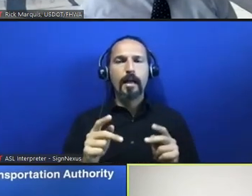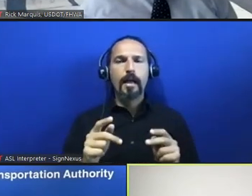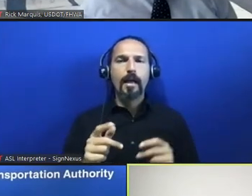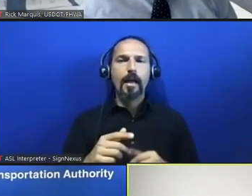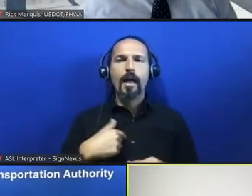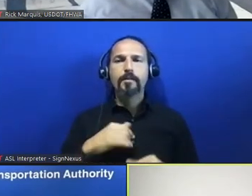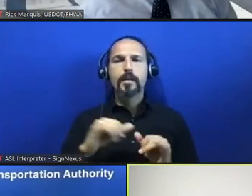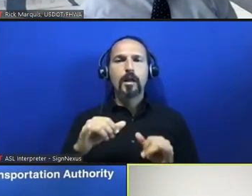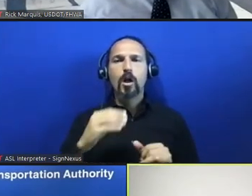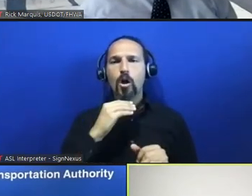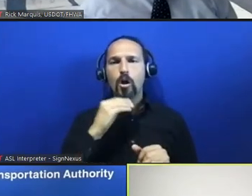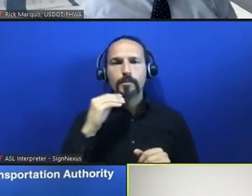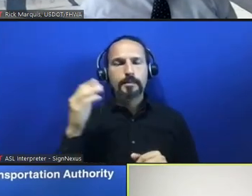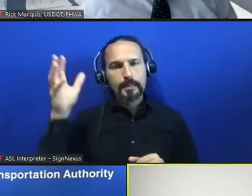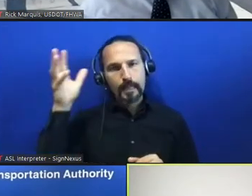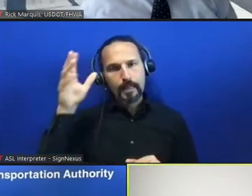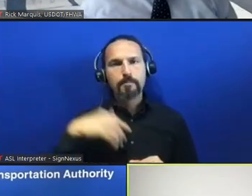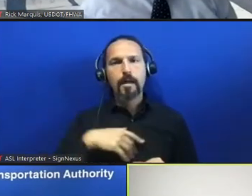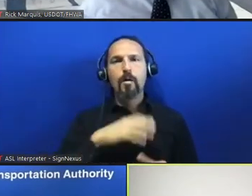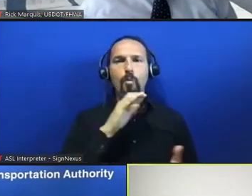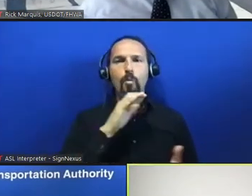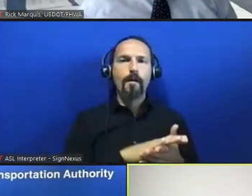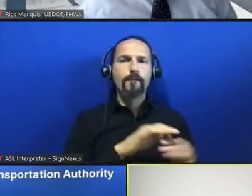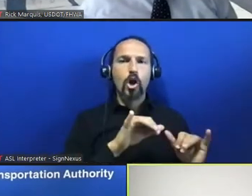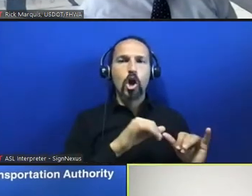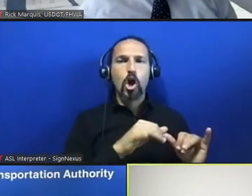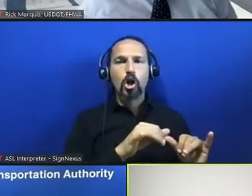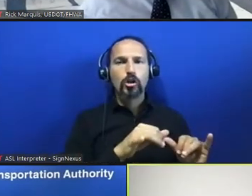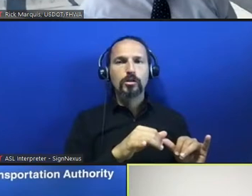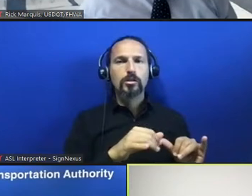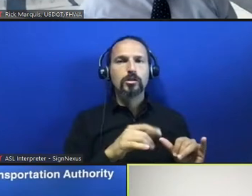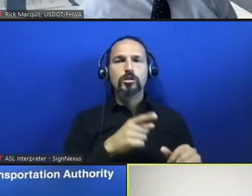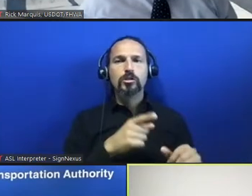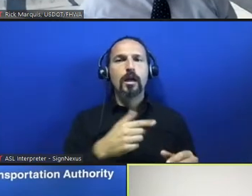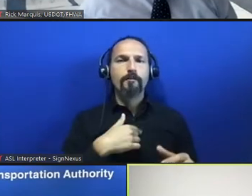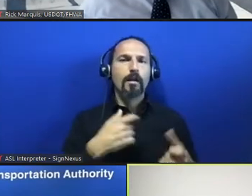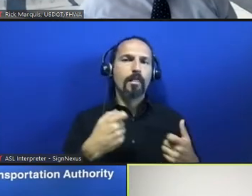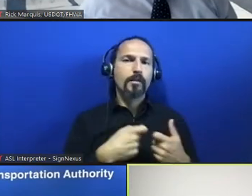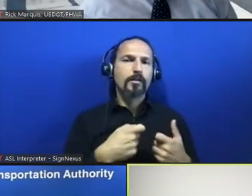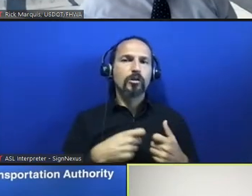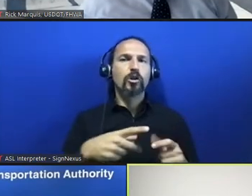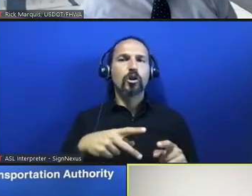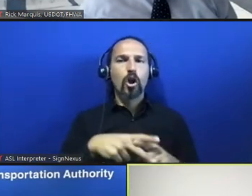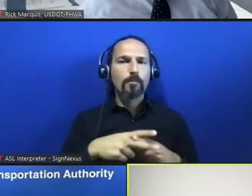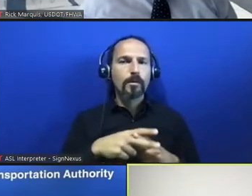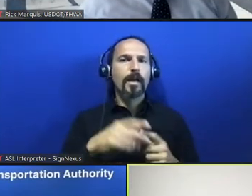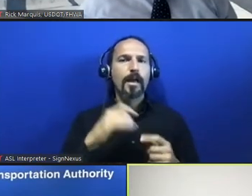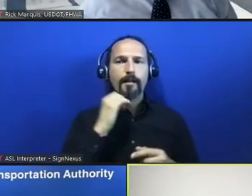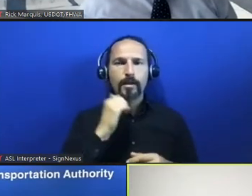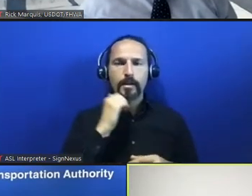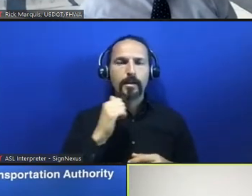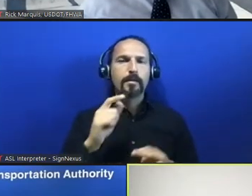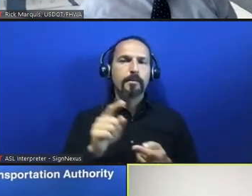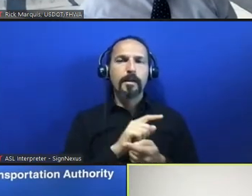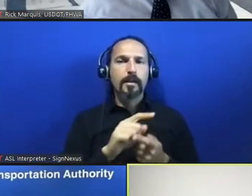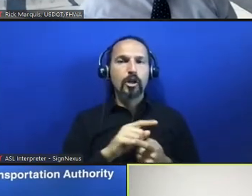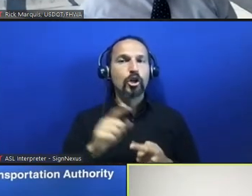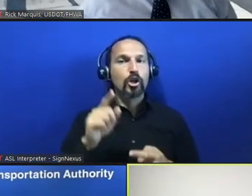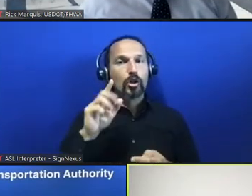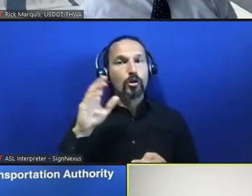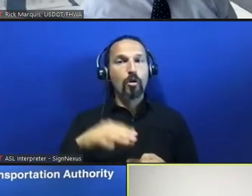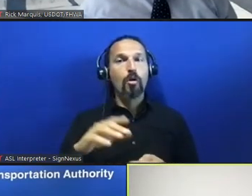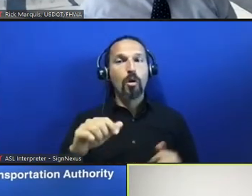stay-at-home dad my wife is an architect and she deals with electricians carpenters and plumbers every day and you know what